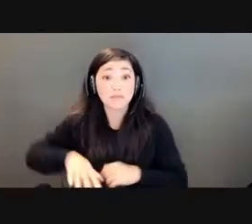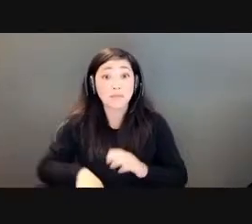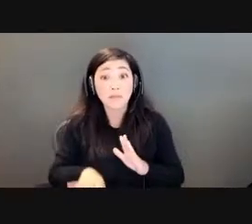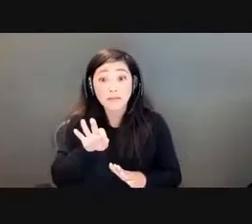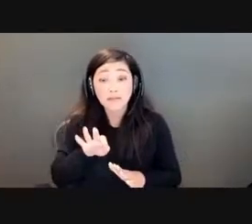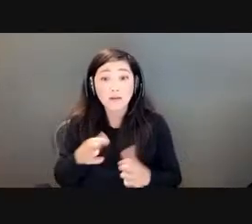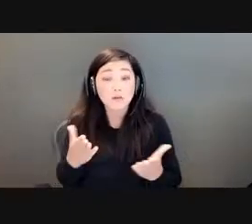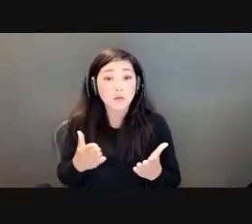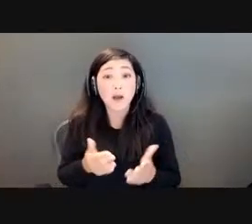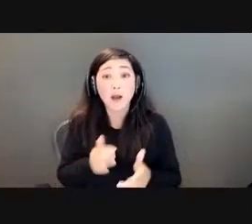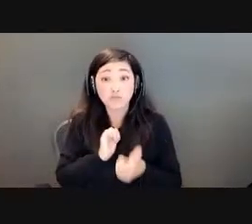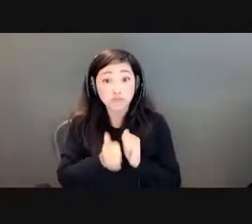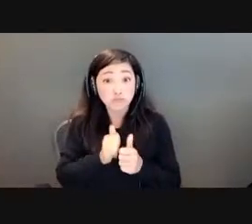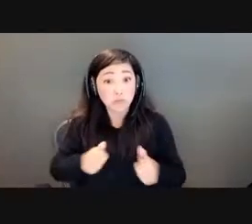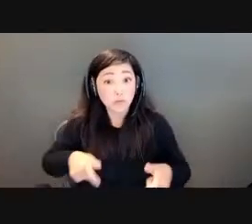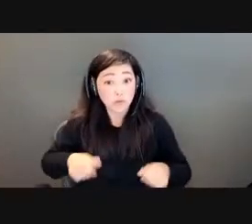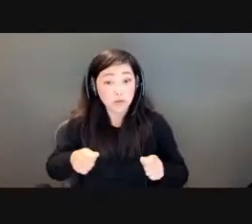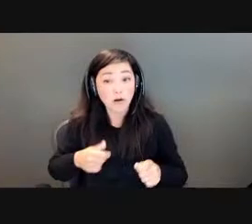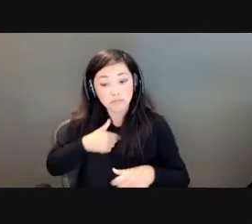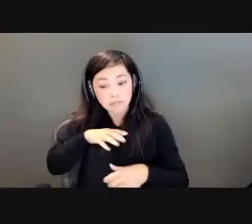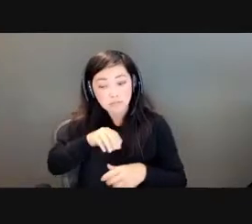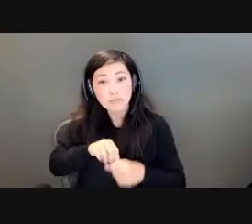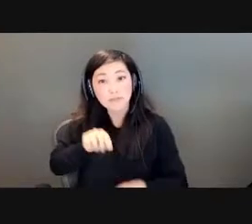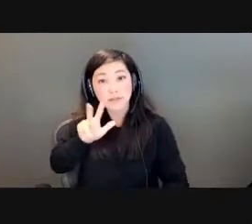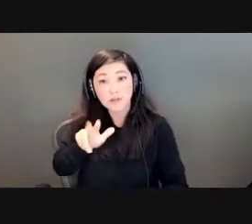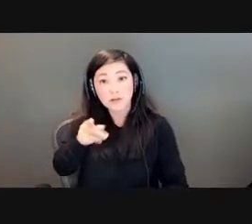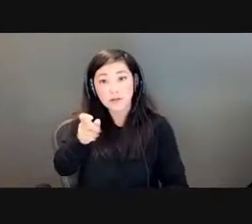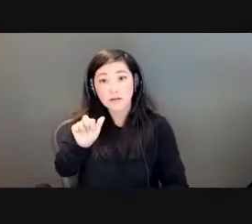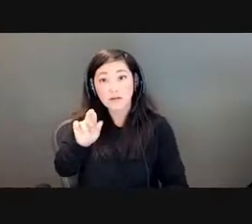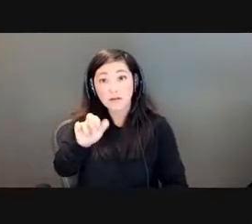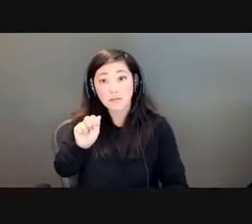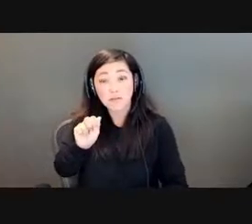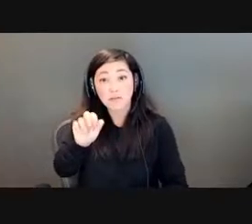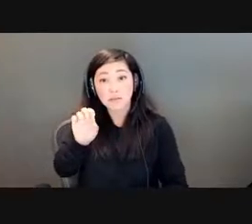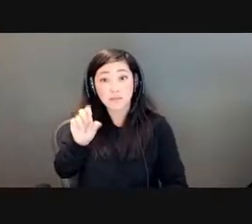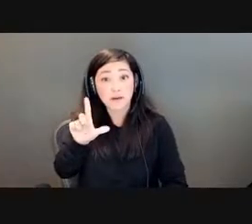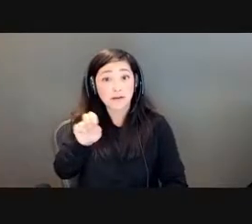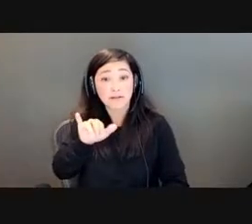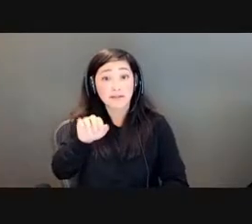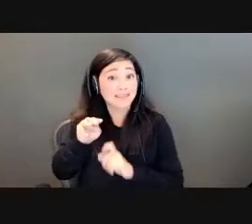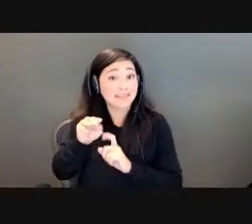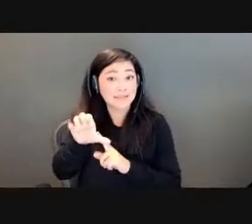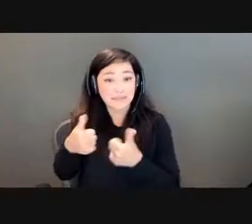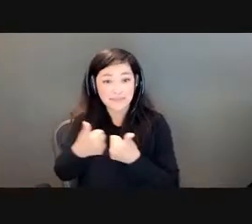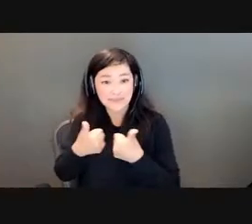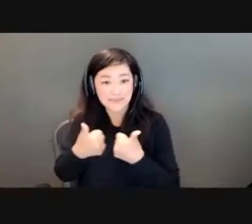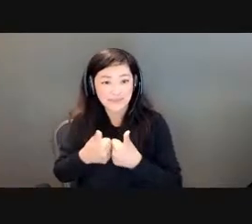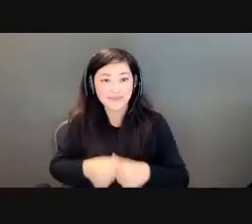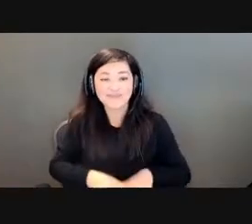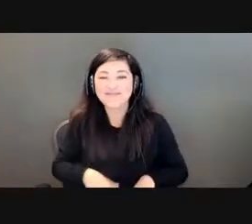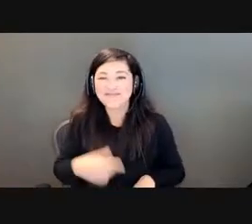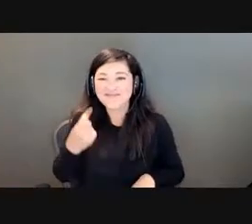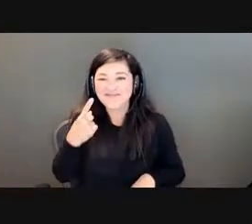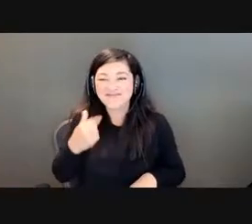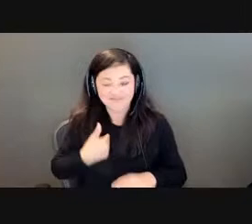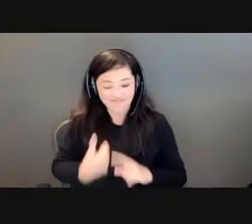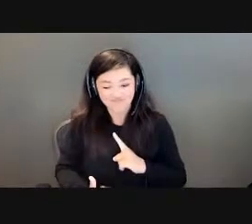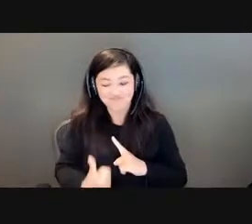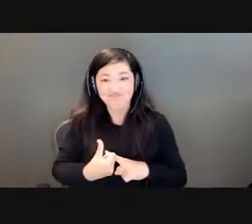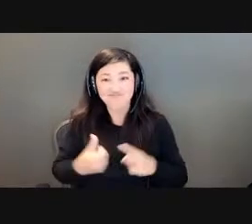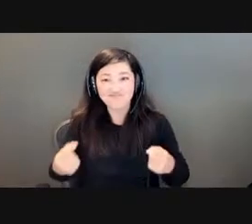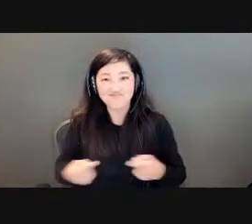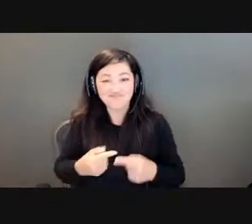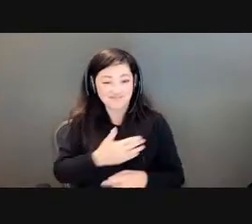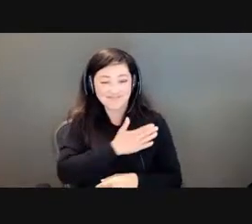went on to compete at 3 Paralympic Games. A shoulder injury in 2008 ended my competitive sport career and left me in